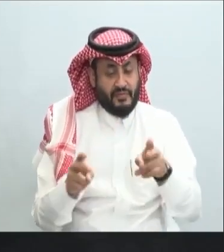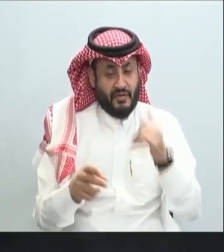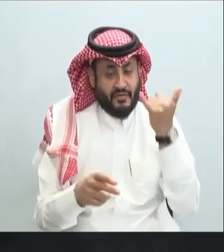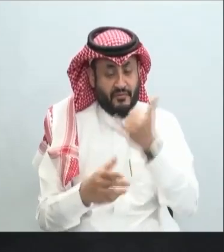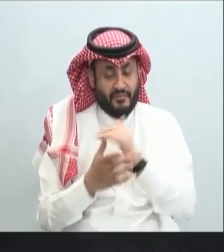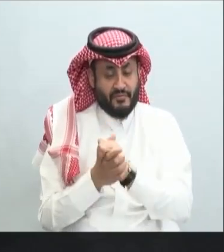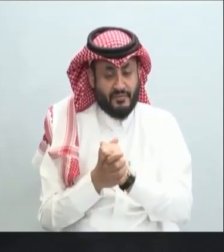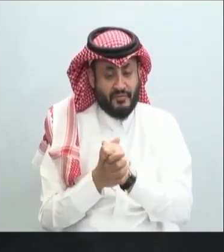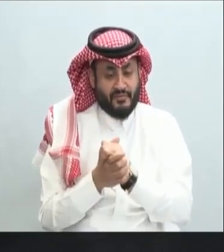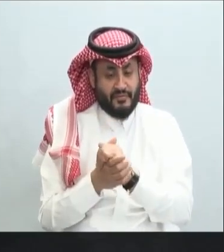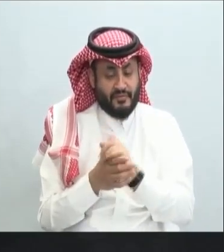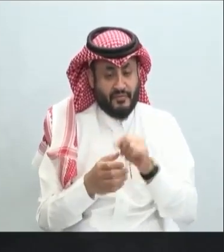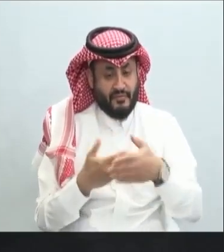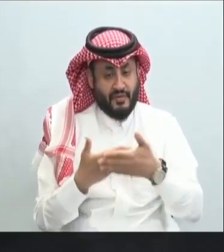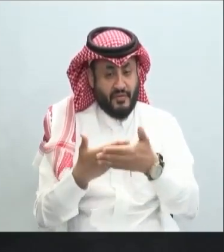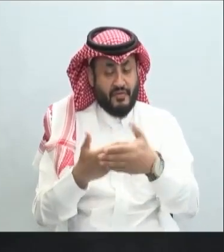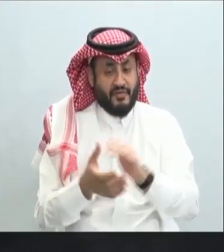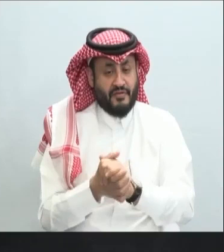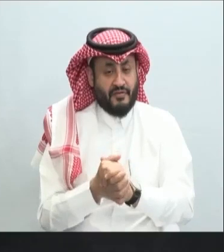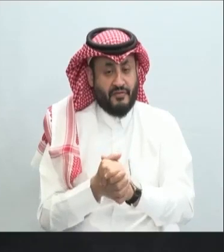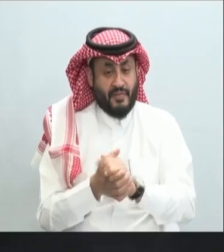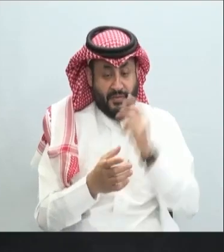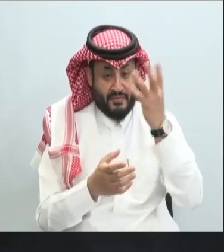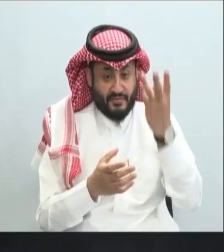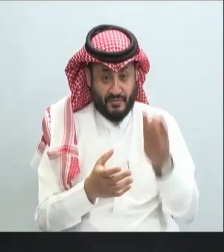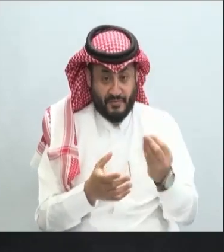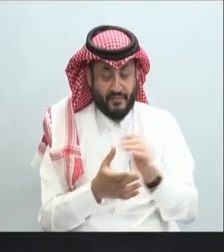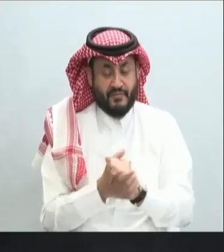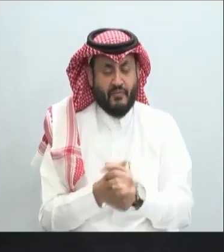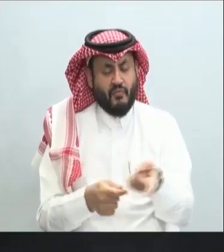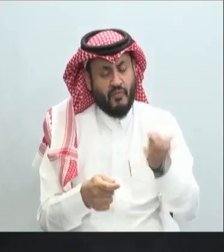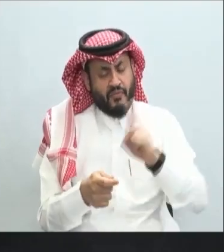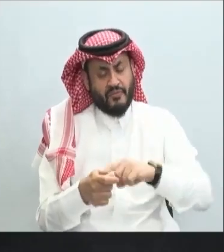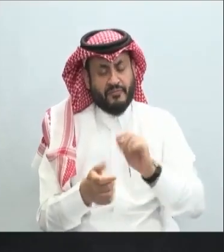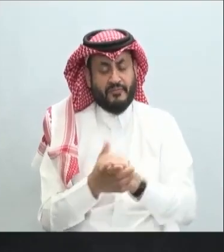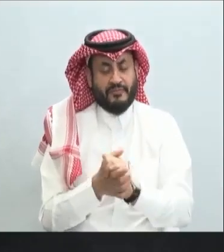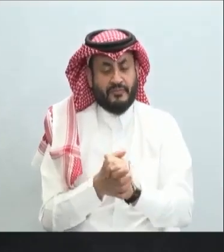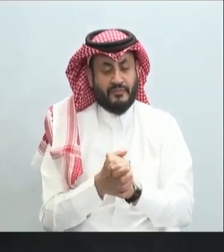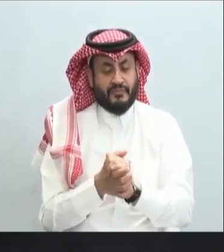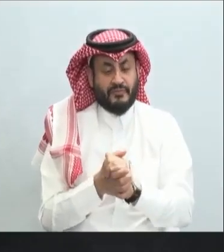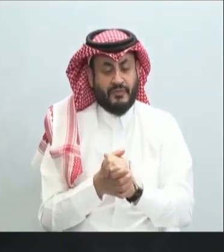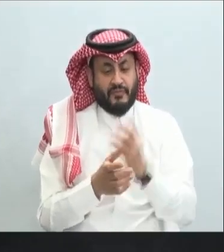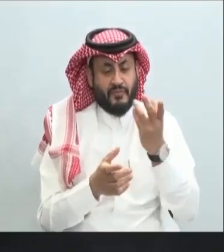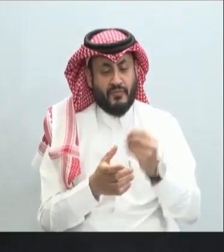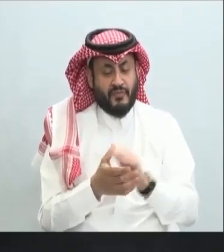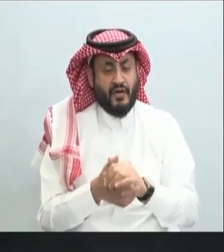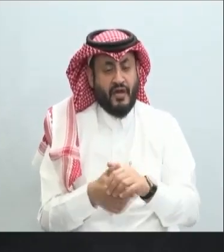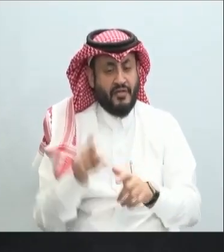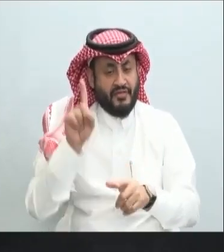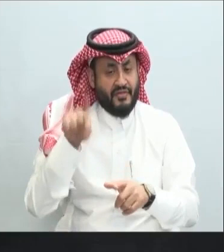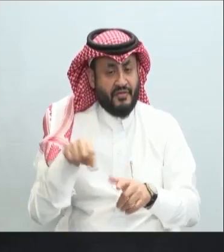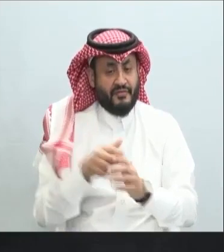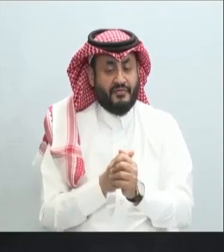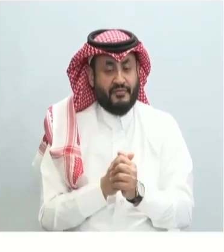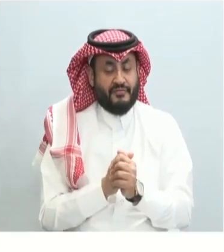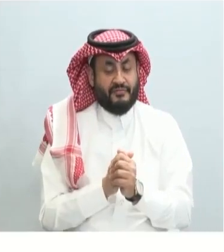important, as it helps us to not only memorize the letters, but also we memorize the days and never